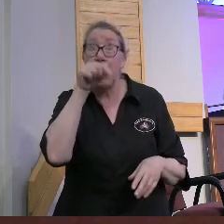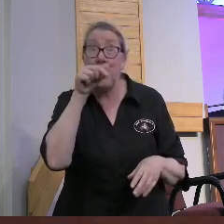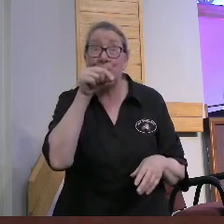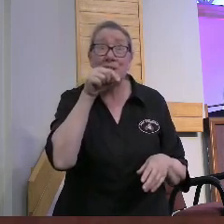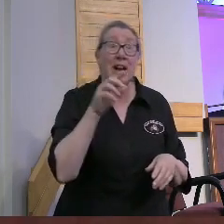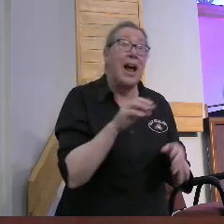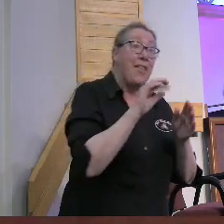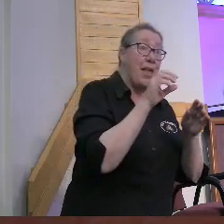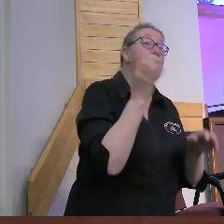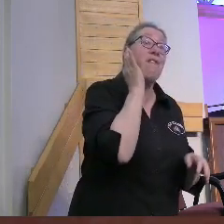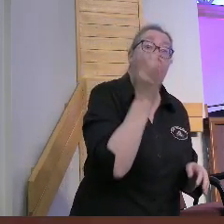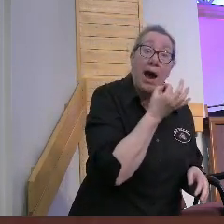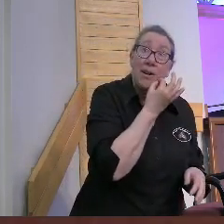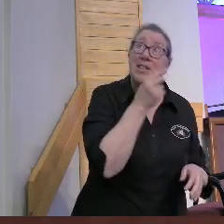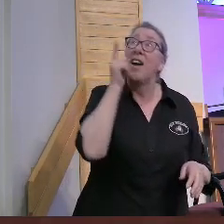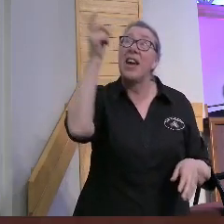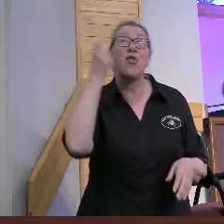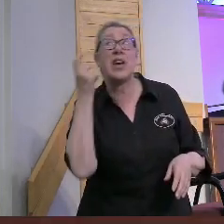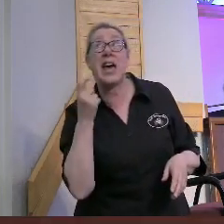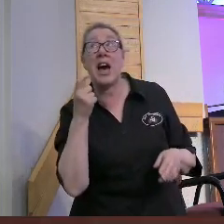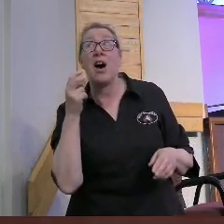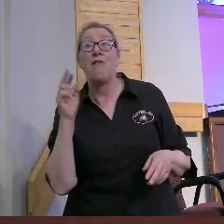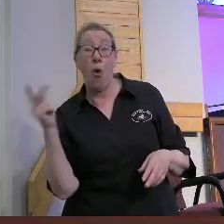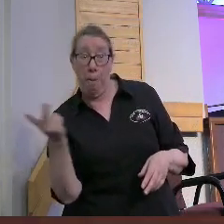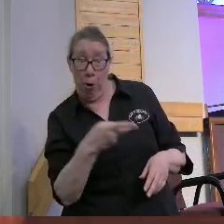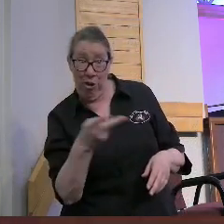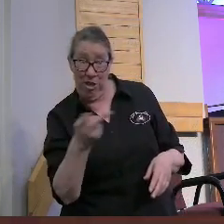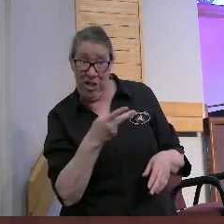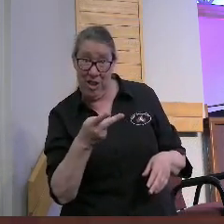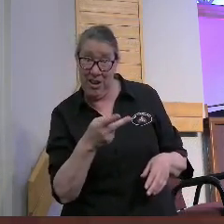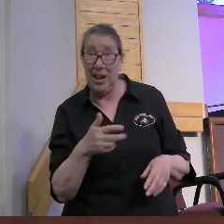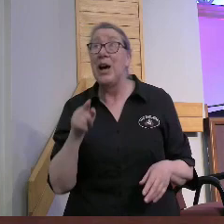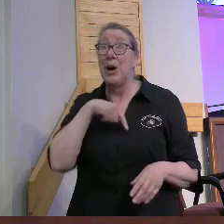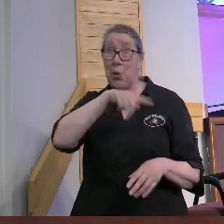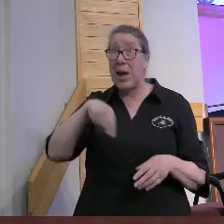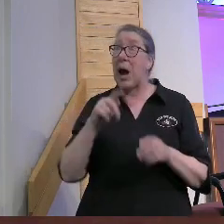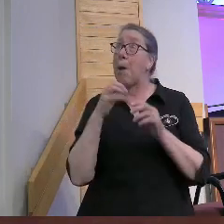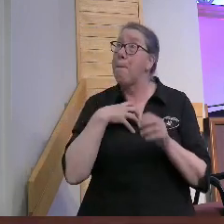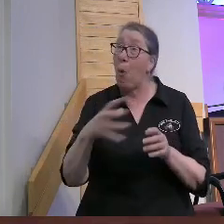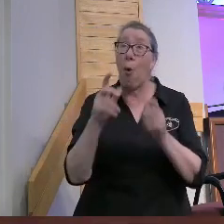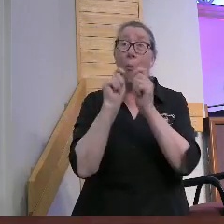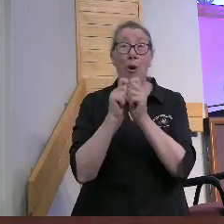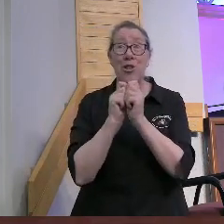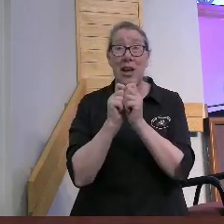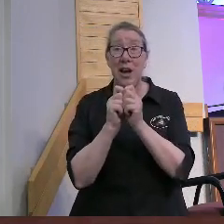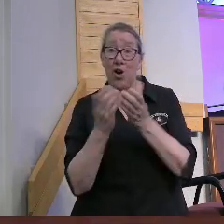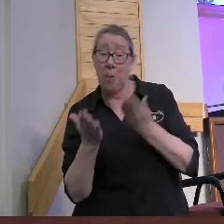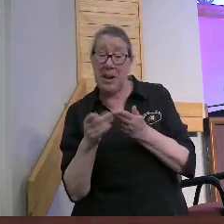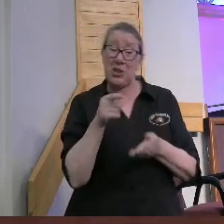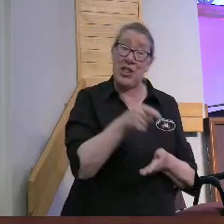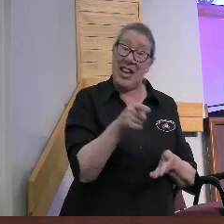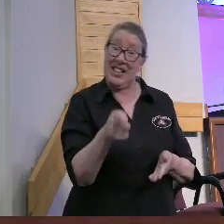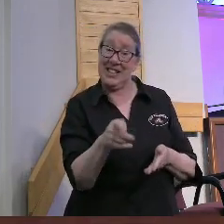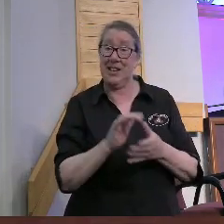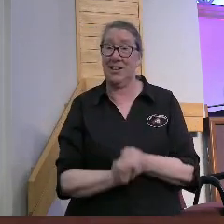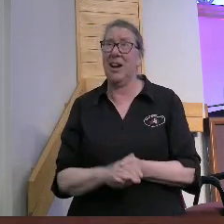take care of them. And Lord, we are worth more than that to you because you told us. And so, Lord, we put our trust in you. Help us